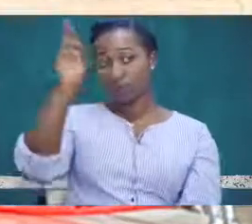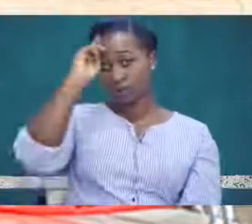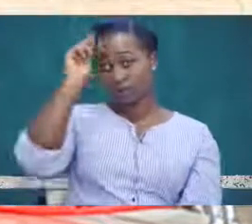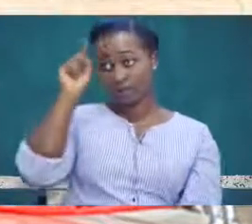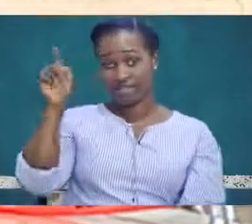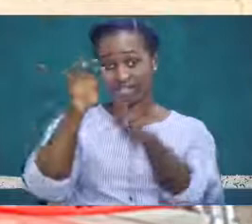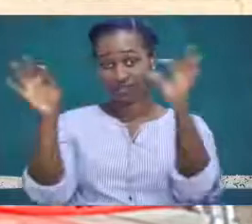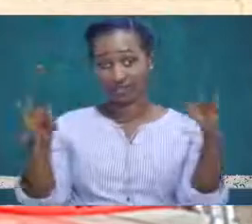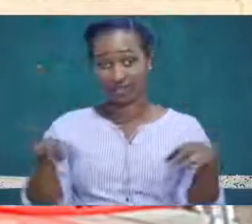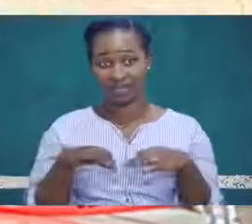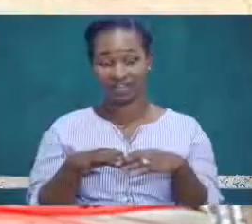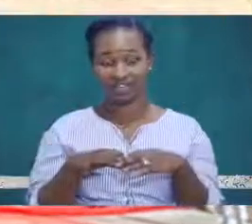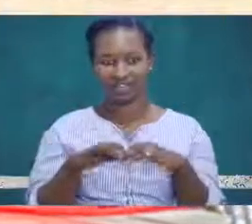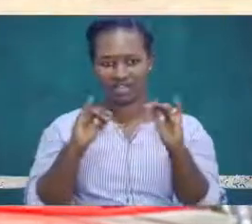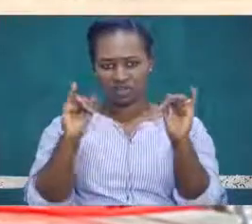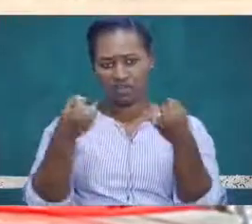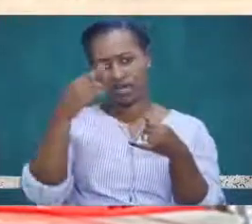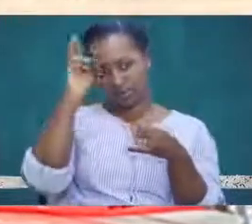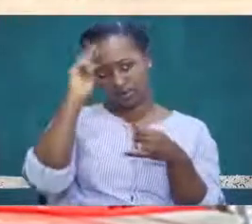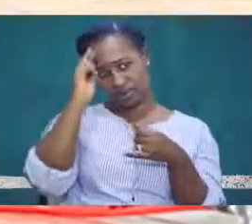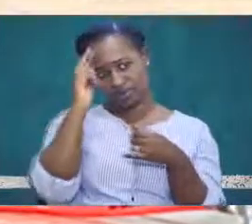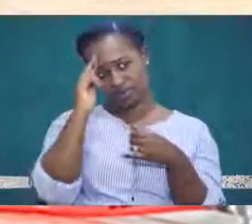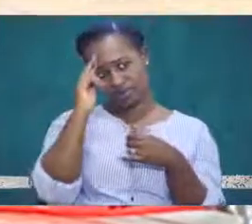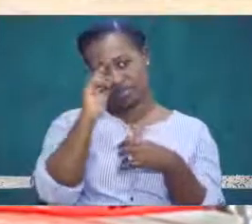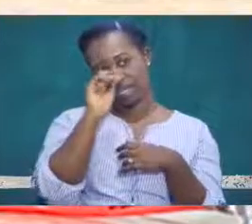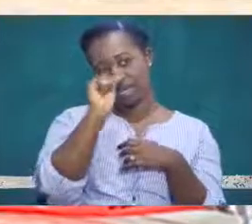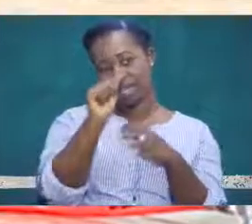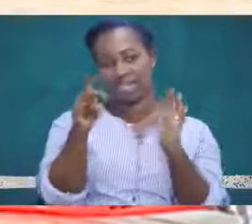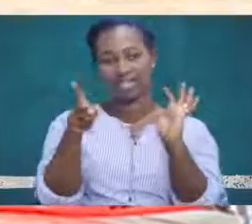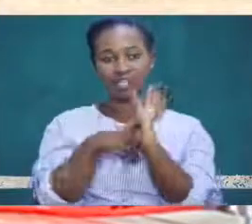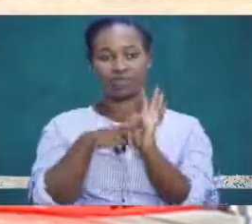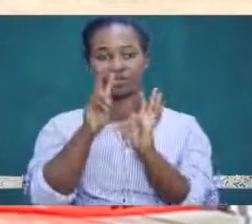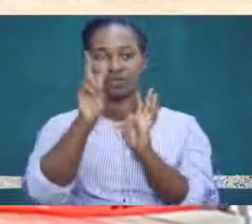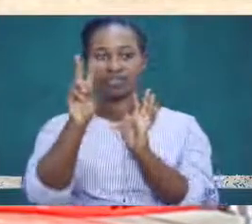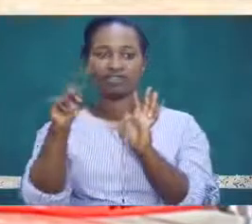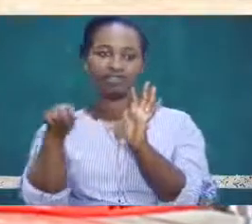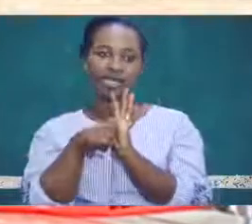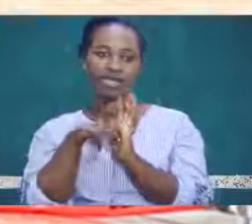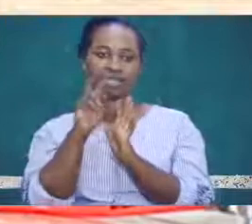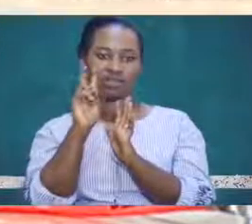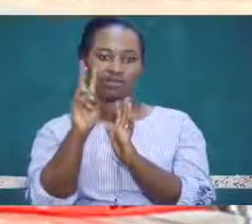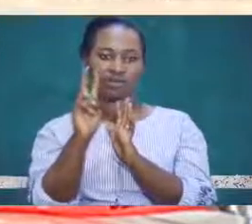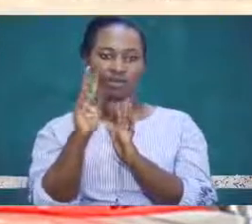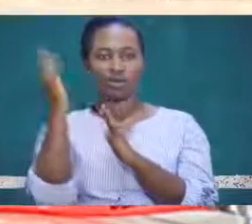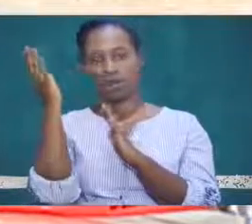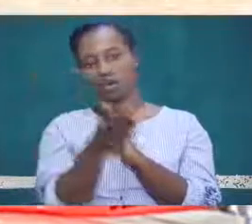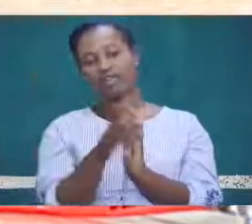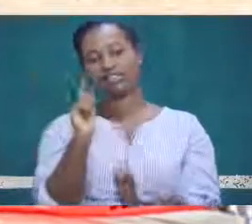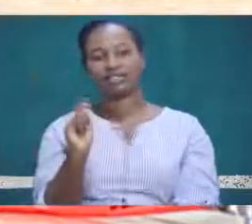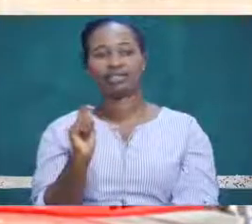formula? Try to remember that. A equals V minus U over